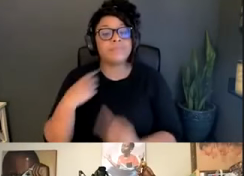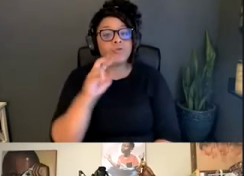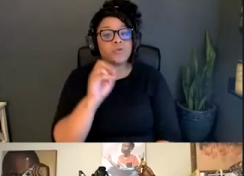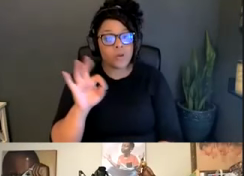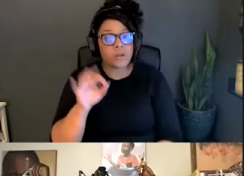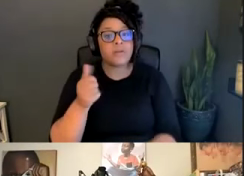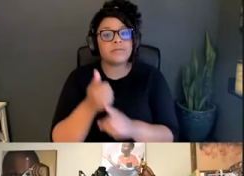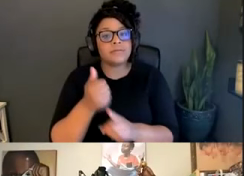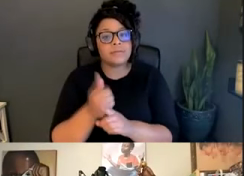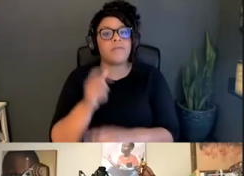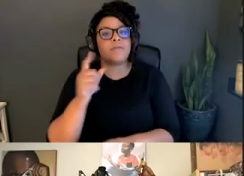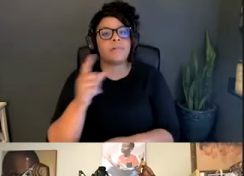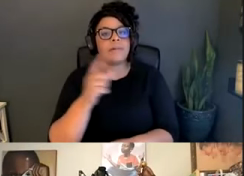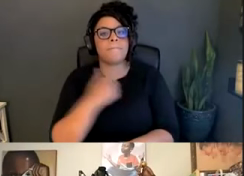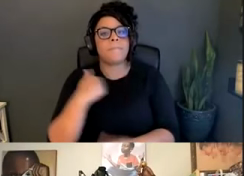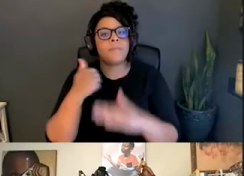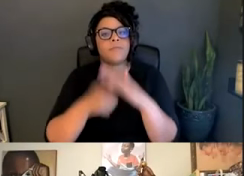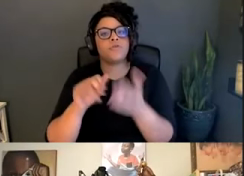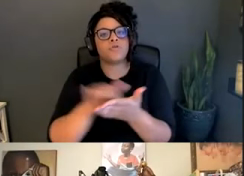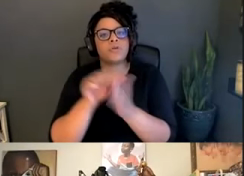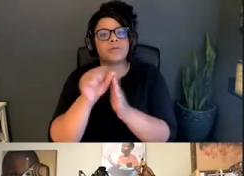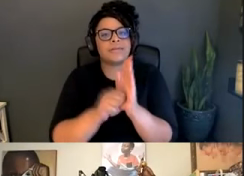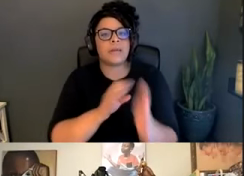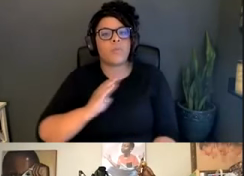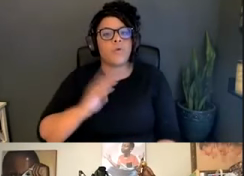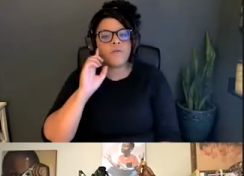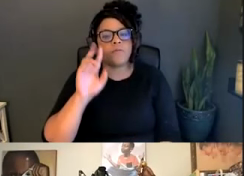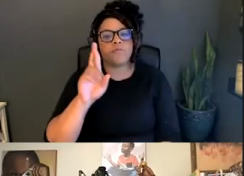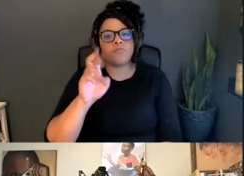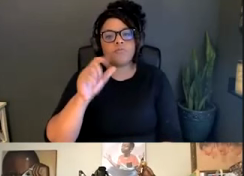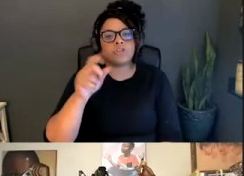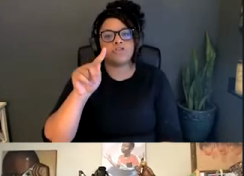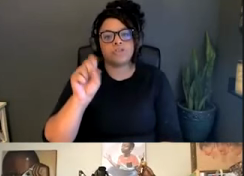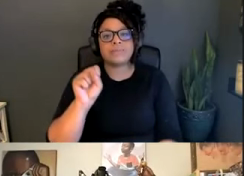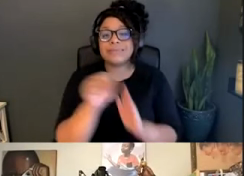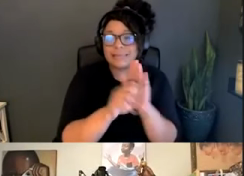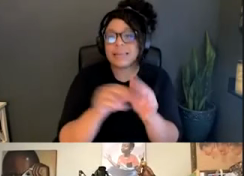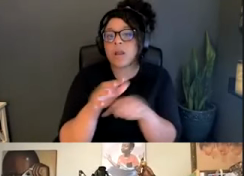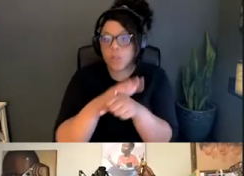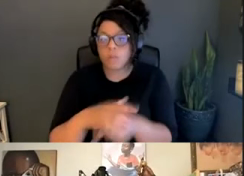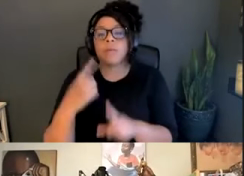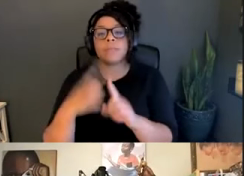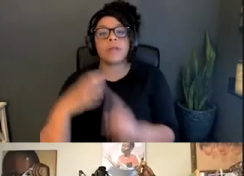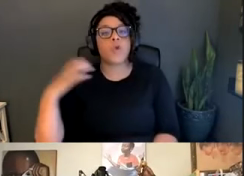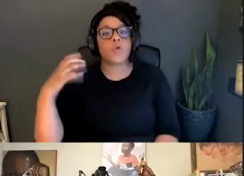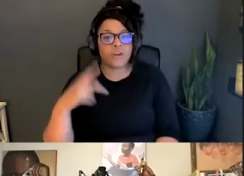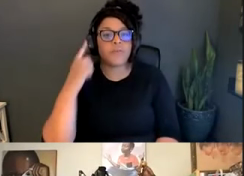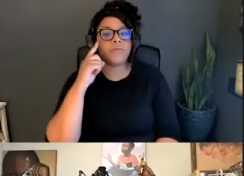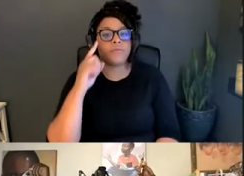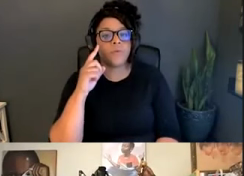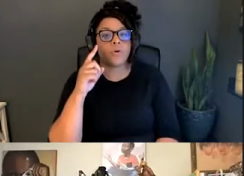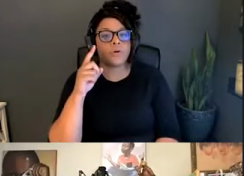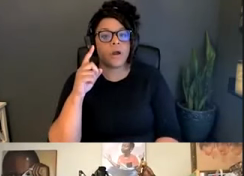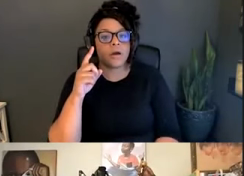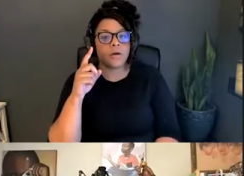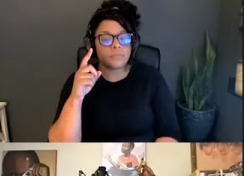at-large member of the New York State Board of Regents. At the state and local level, he also co-chairs the New York State Department of Health's work group